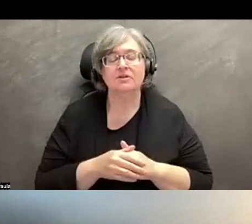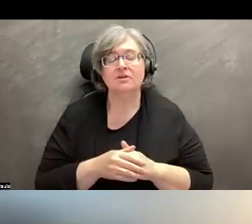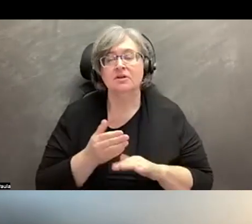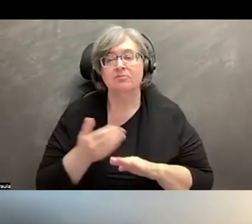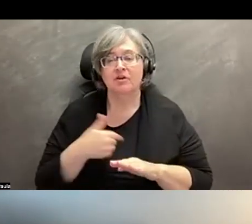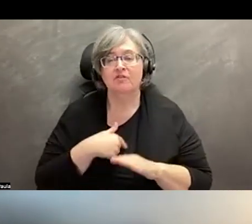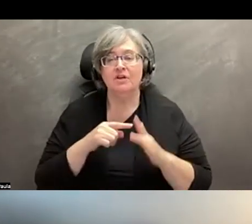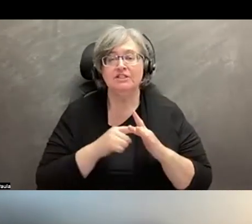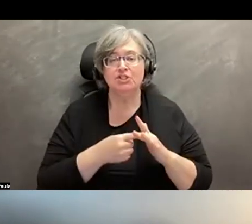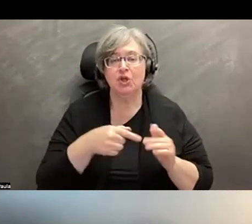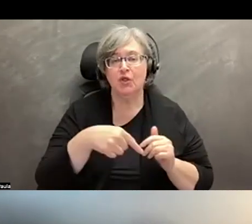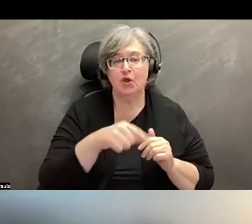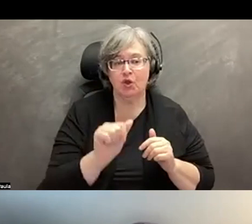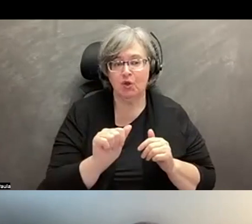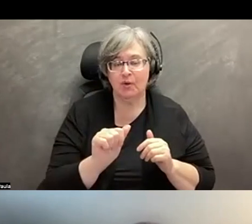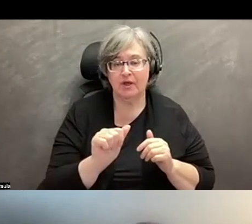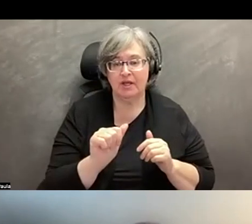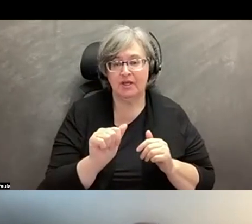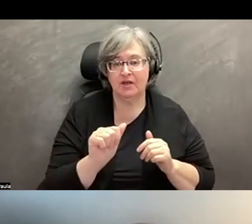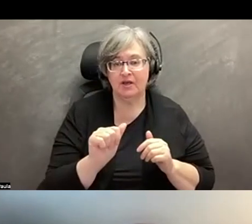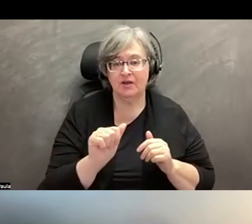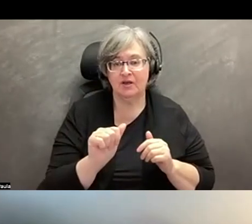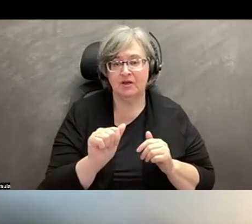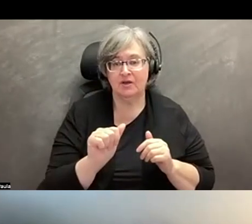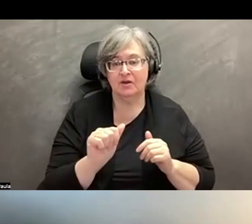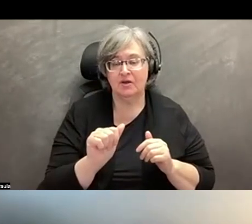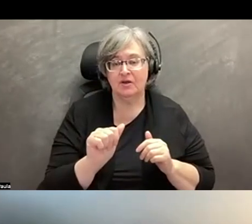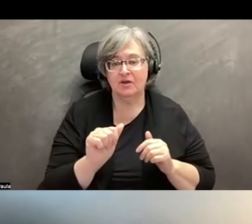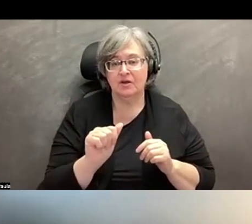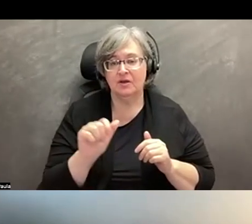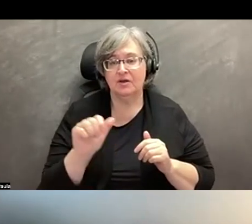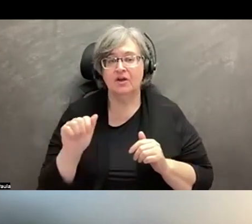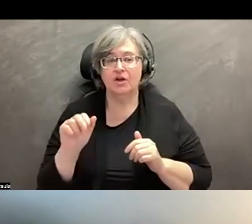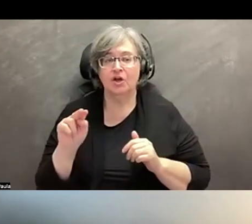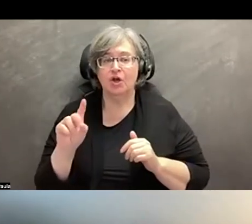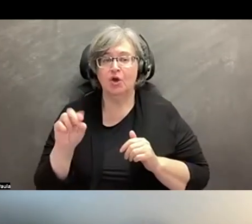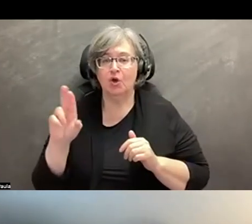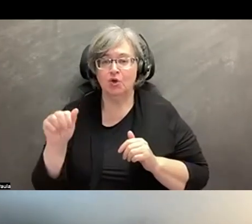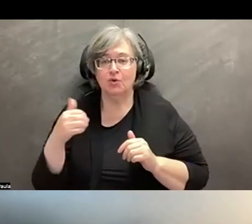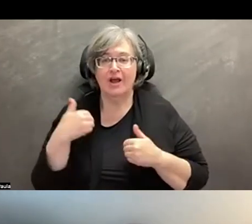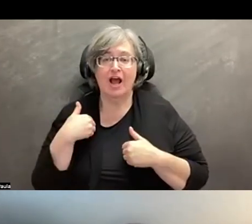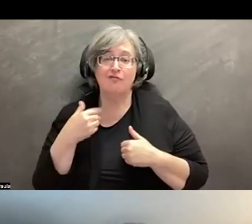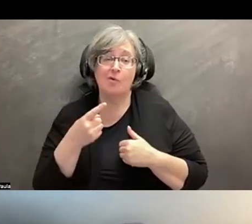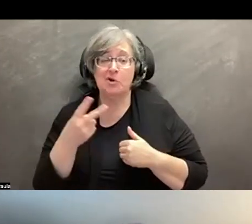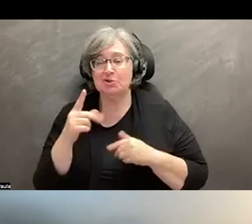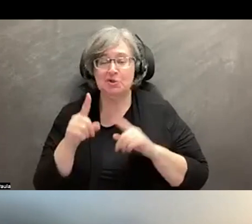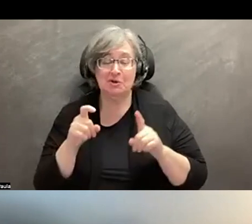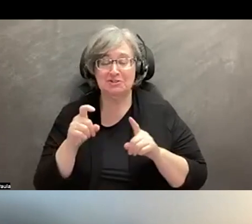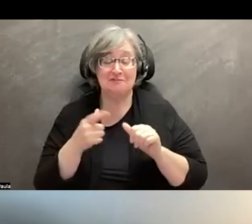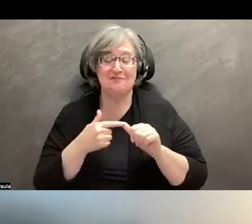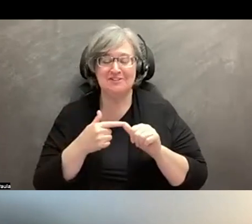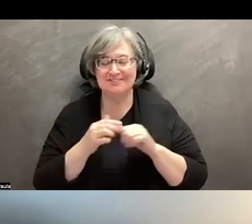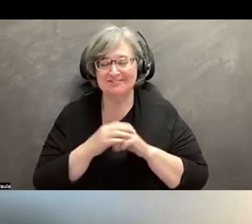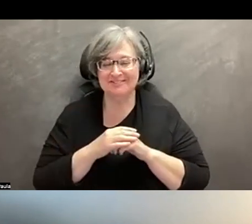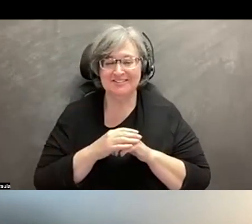to the Q&A with the audience, Andrea, I have a question or two for you first